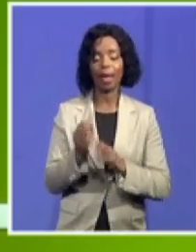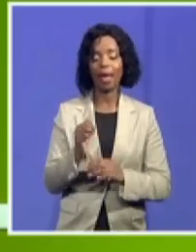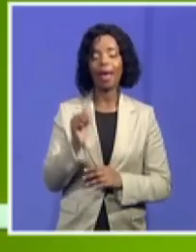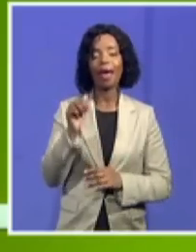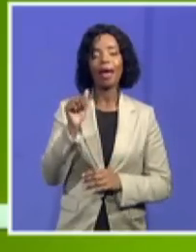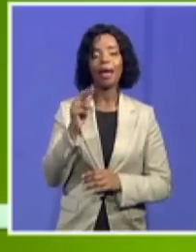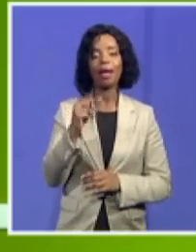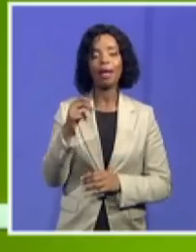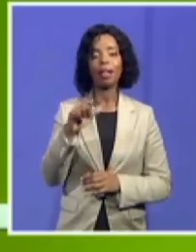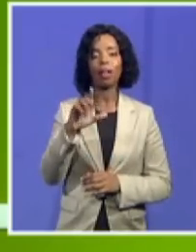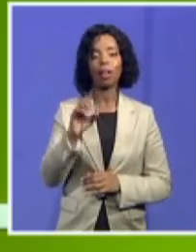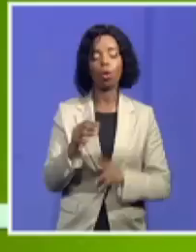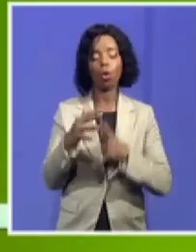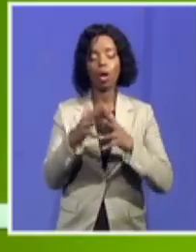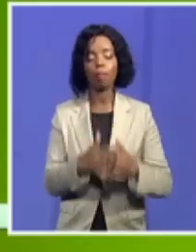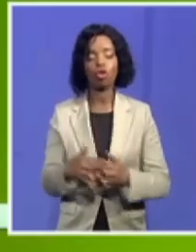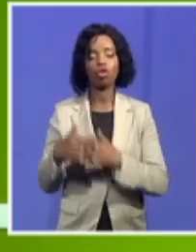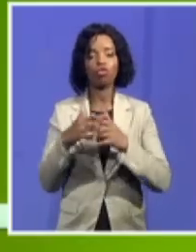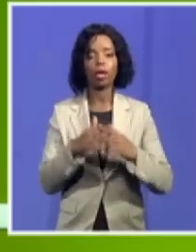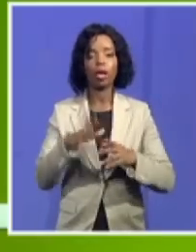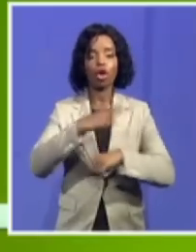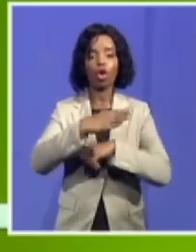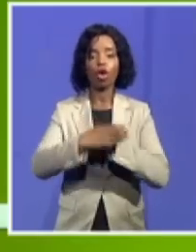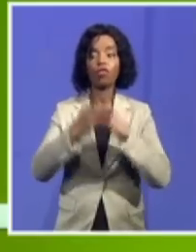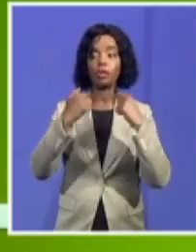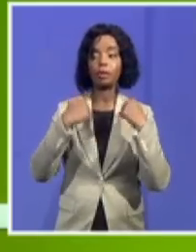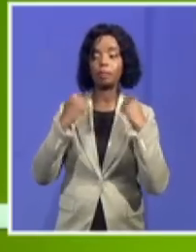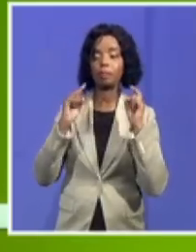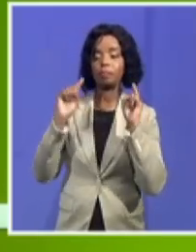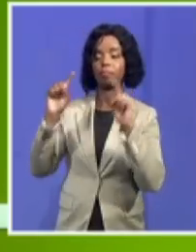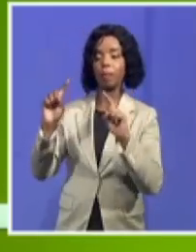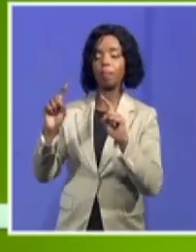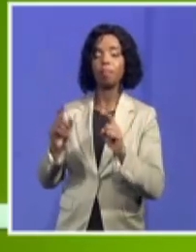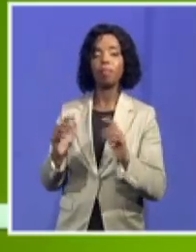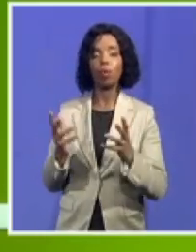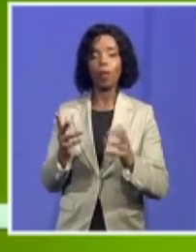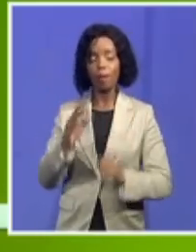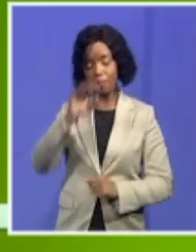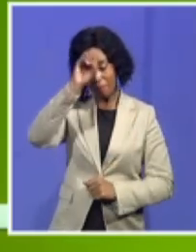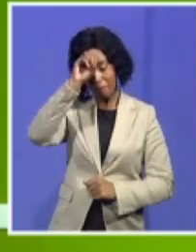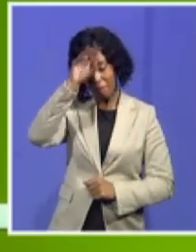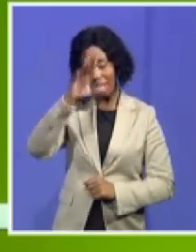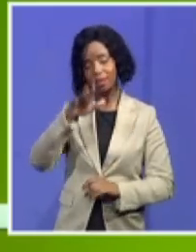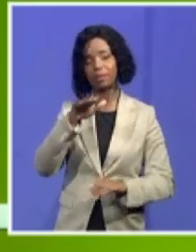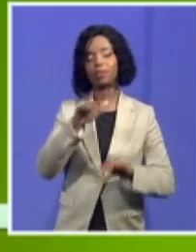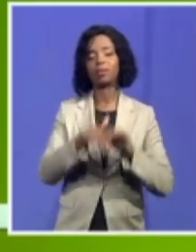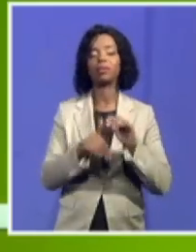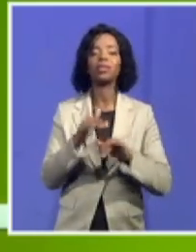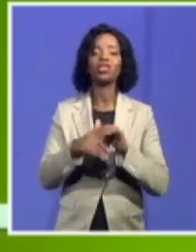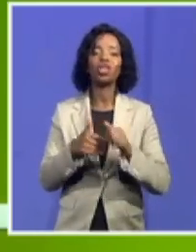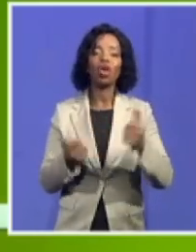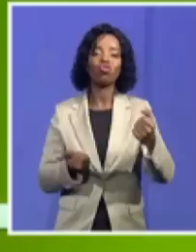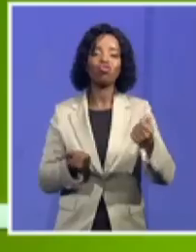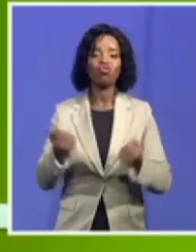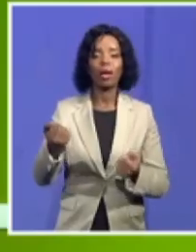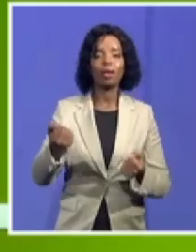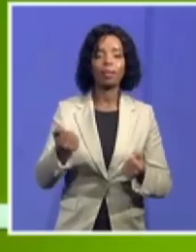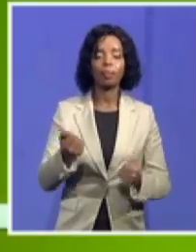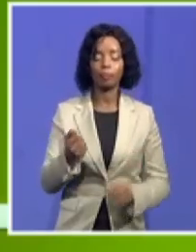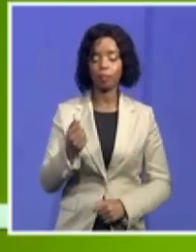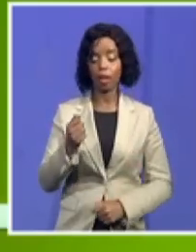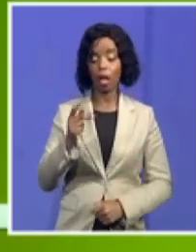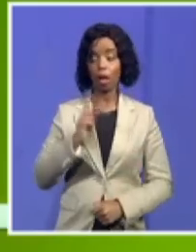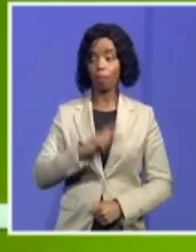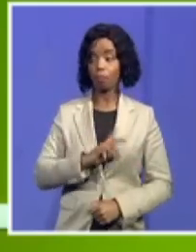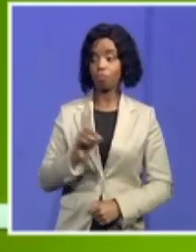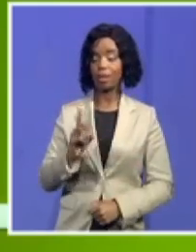largest hydrogen-powered mine haul truck. And President Masisi was saying, as